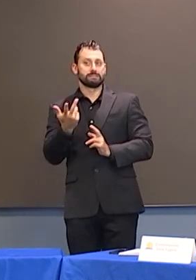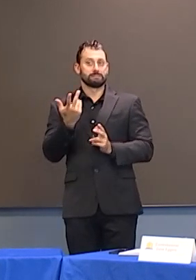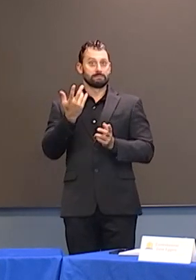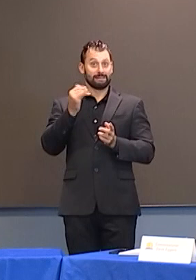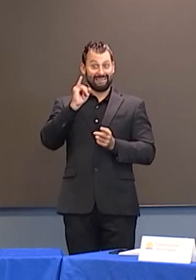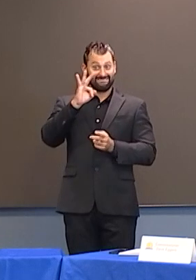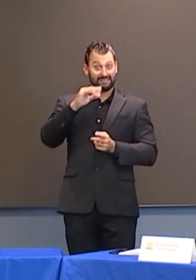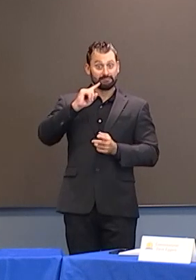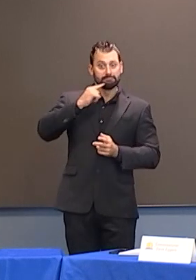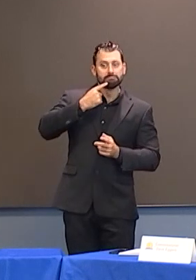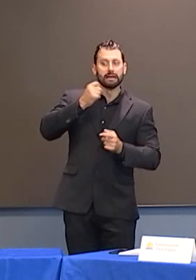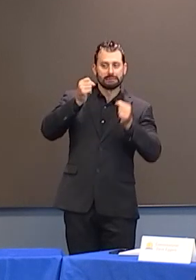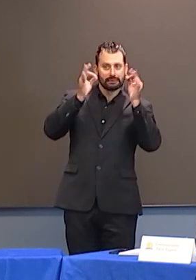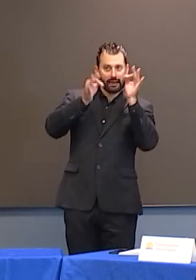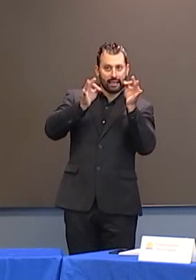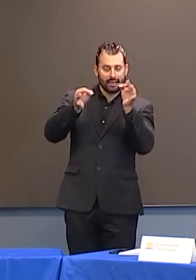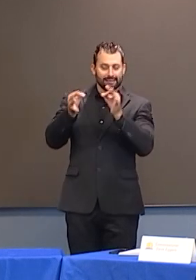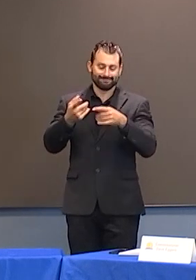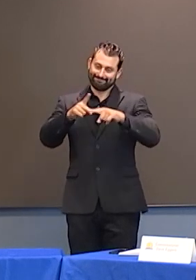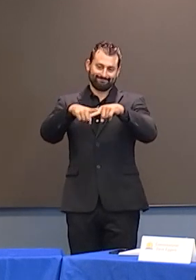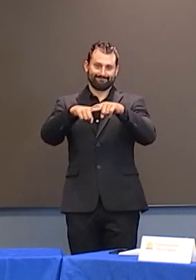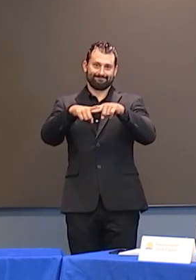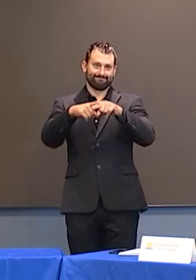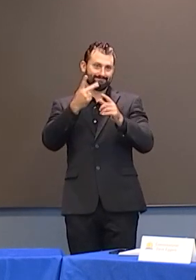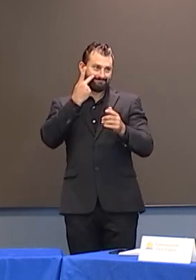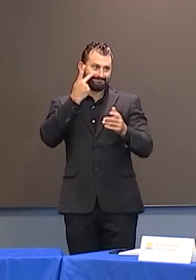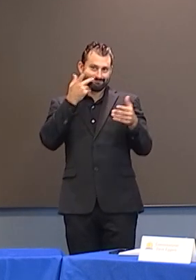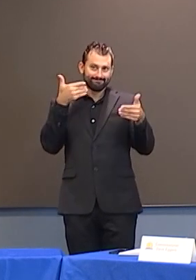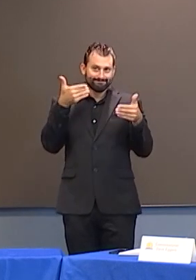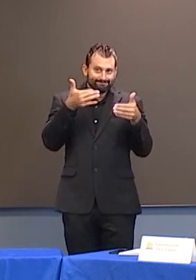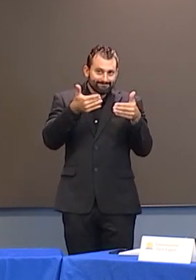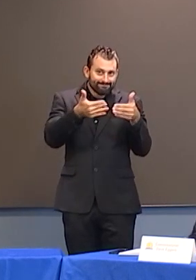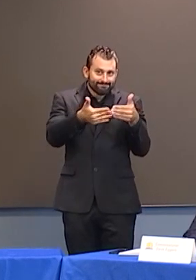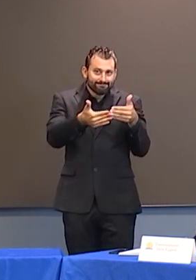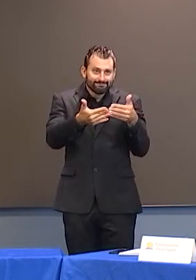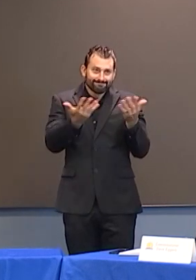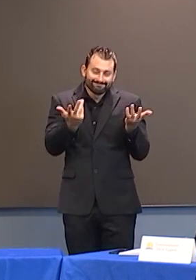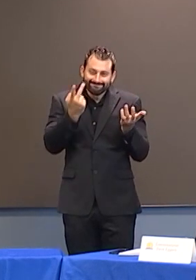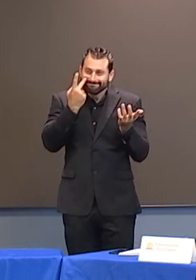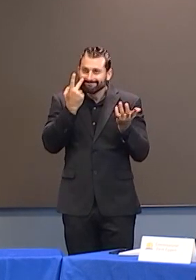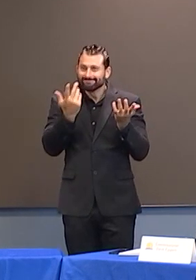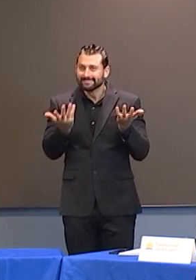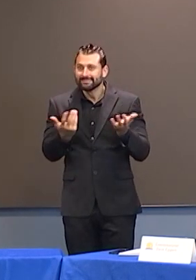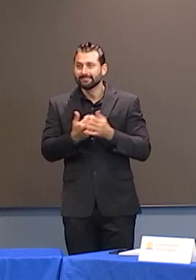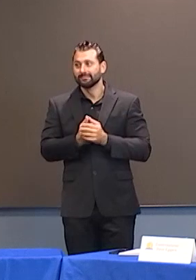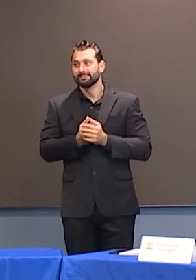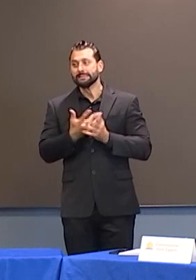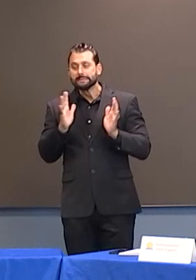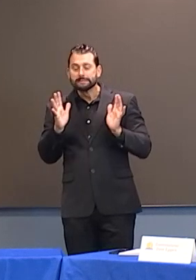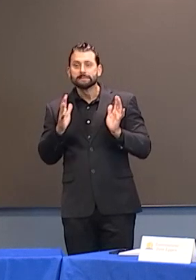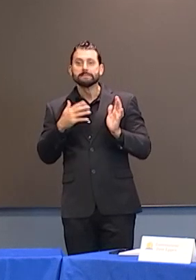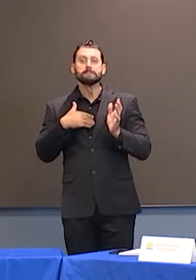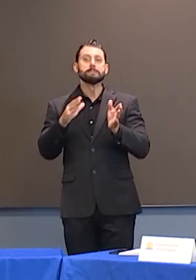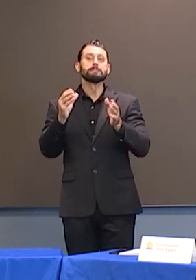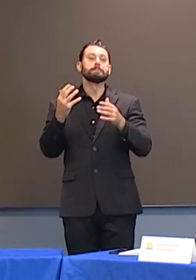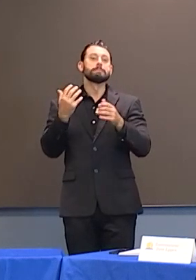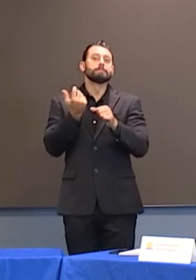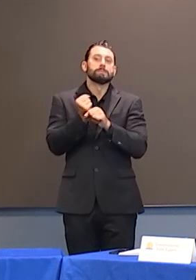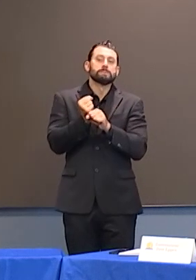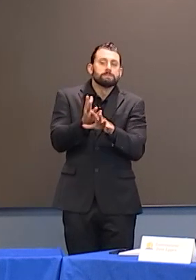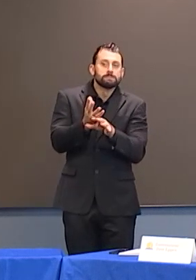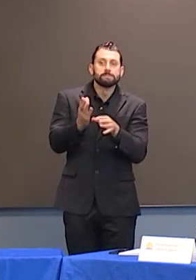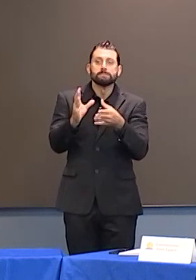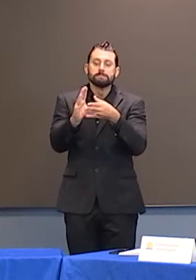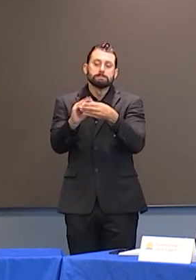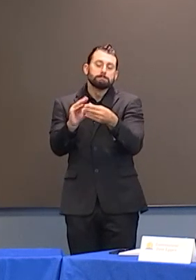The key is obviously to take it seriously. Sheriff, you know, has, has been through this many, many times and, and all of you. And